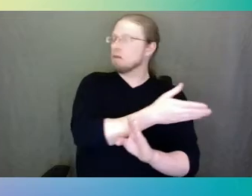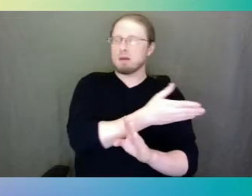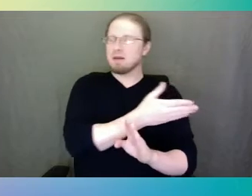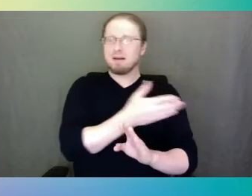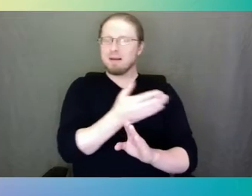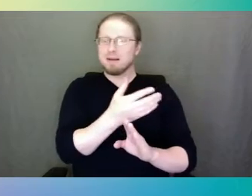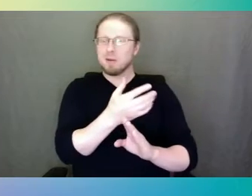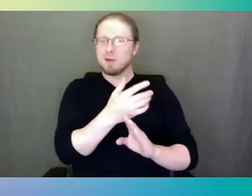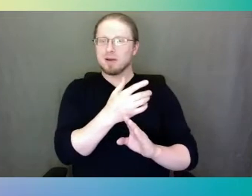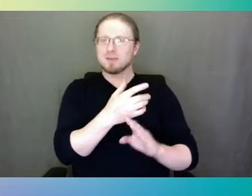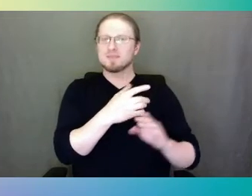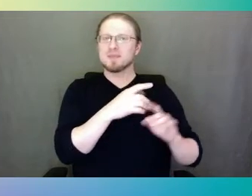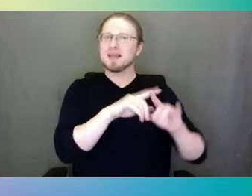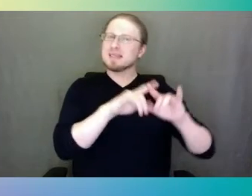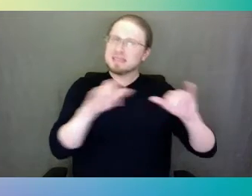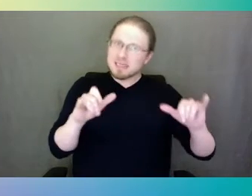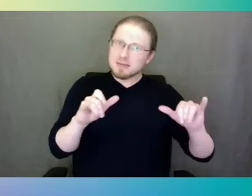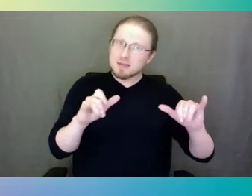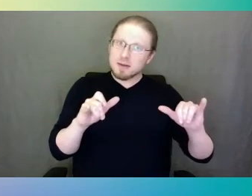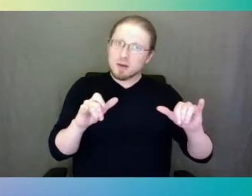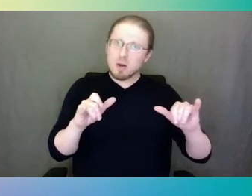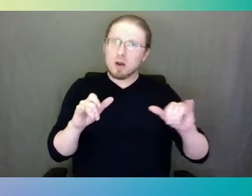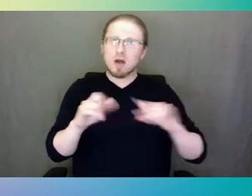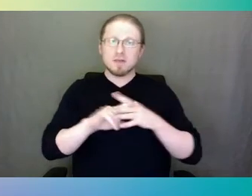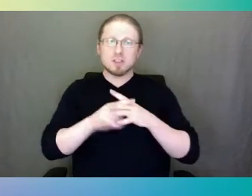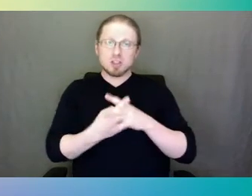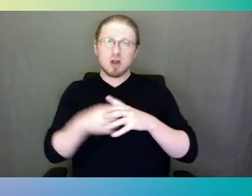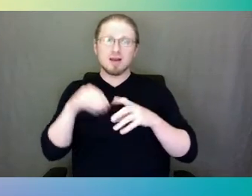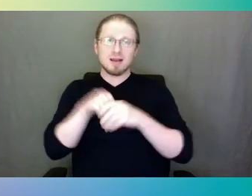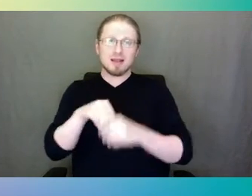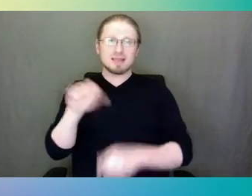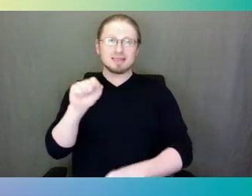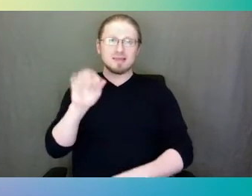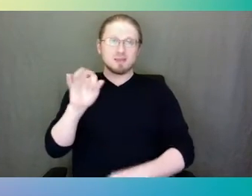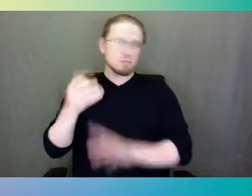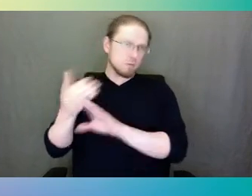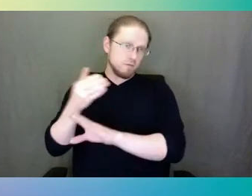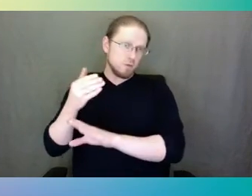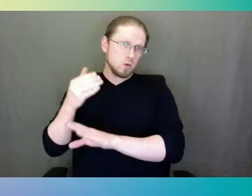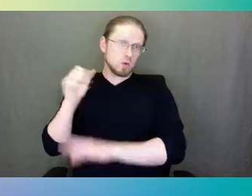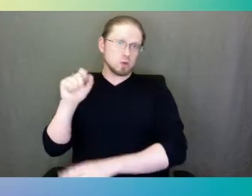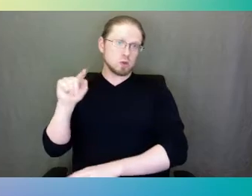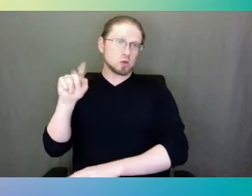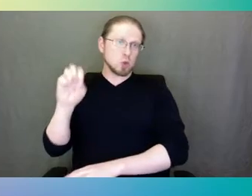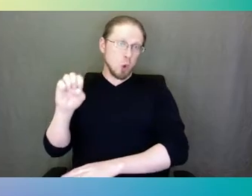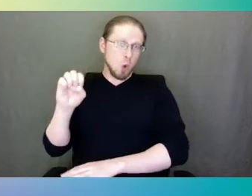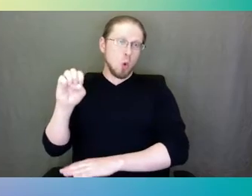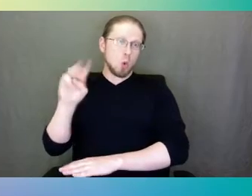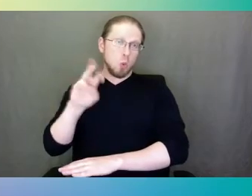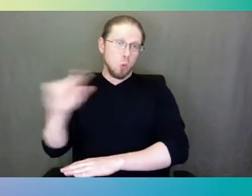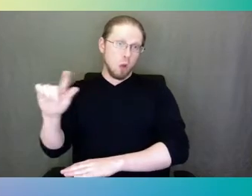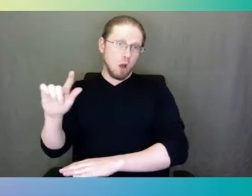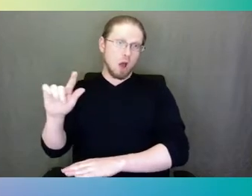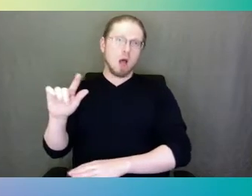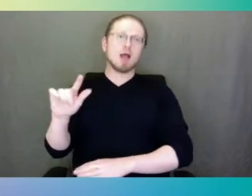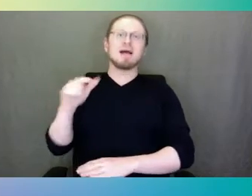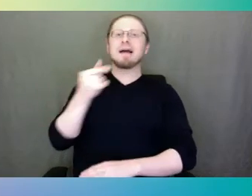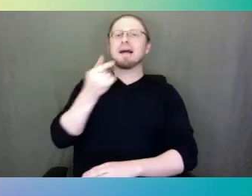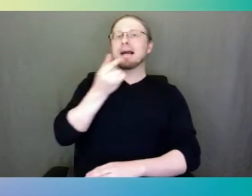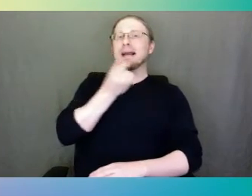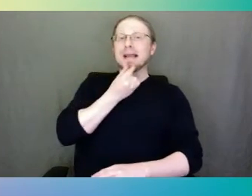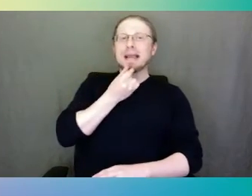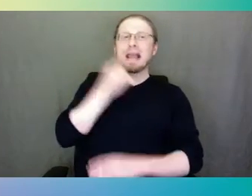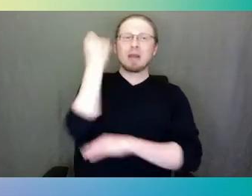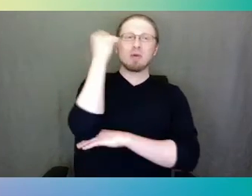the time of the start of, in San Francisco, before the Stonewall, the gay revolution was happening with the Compton cafeteria, riots,